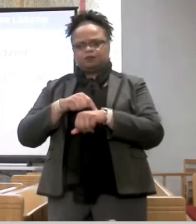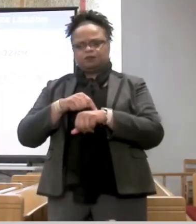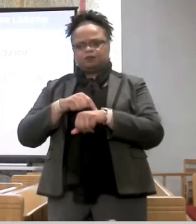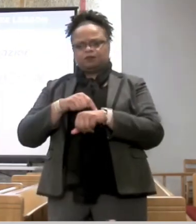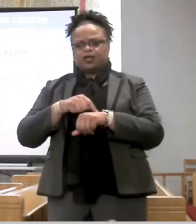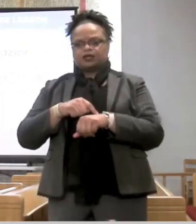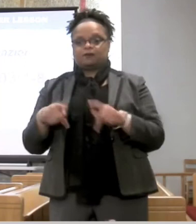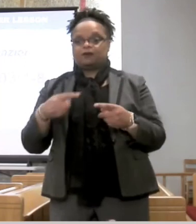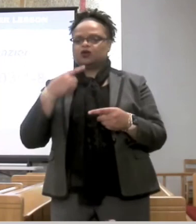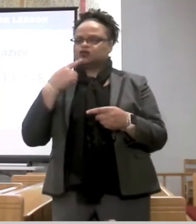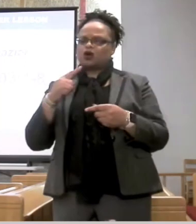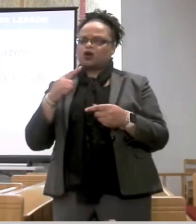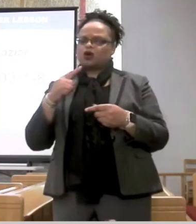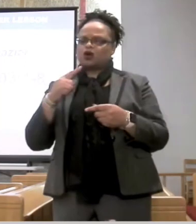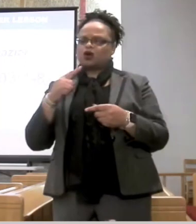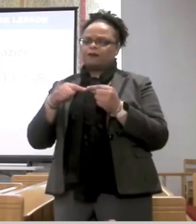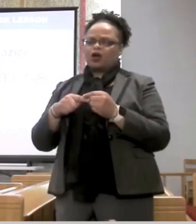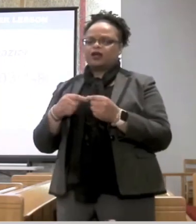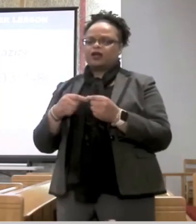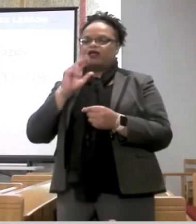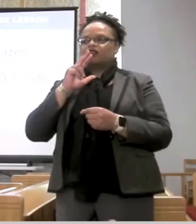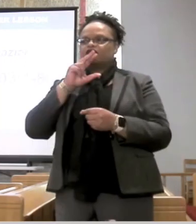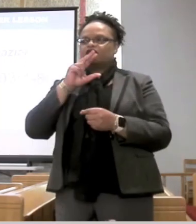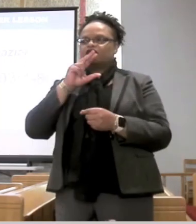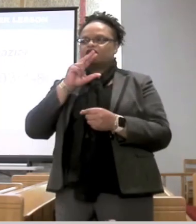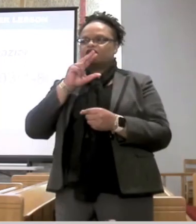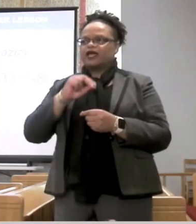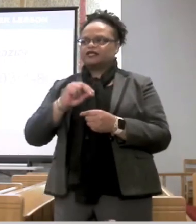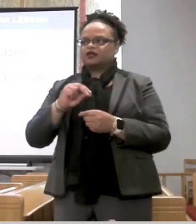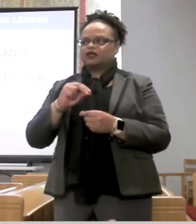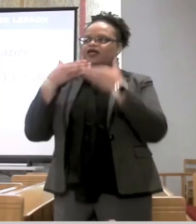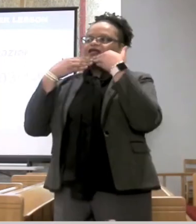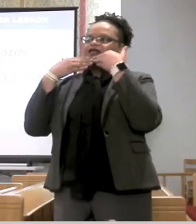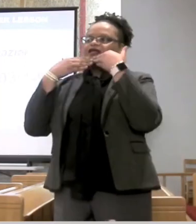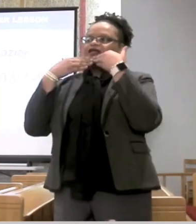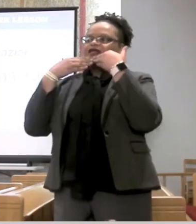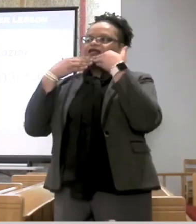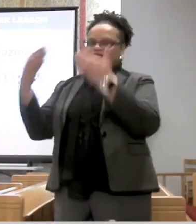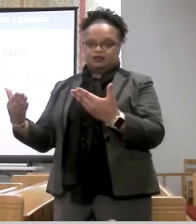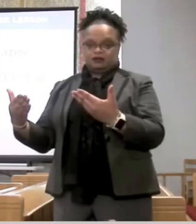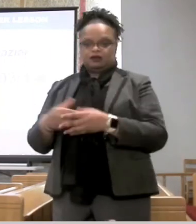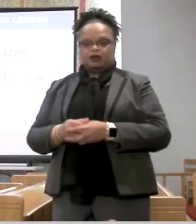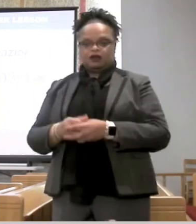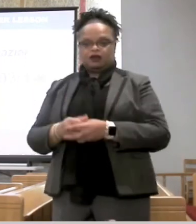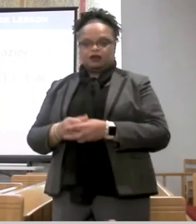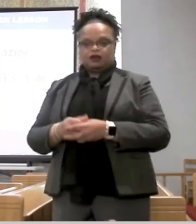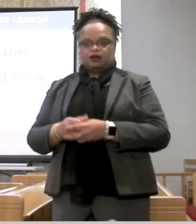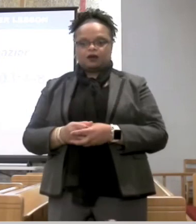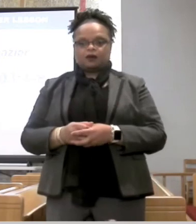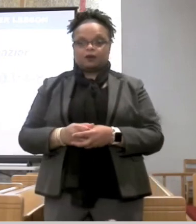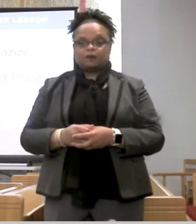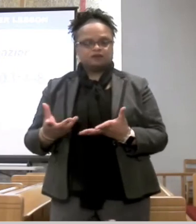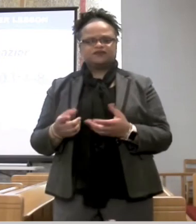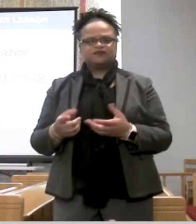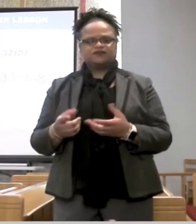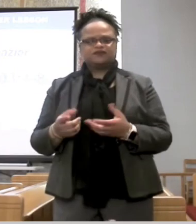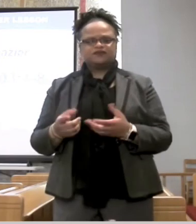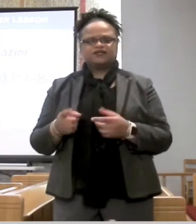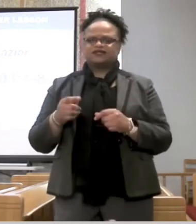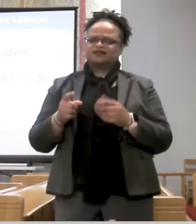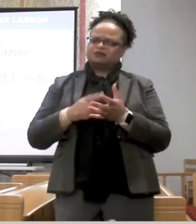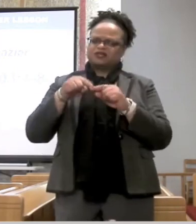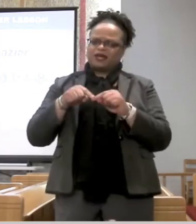Thanksgiving and let us be thankful for this or that, but sometimes it's only reflective on the season that we're in,